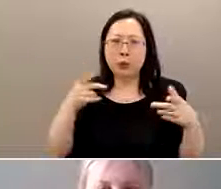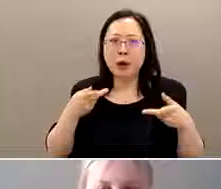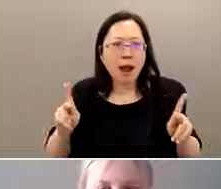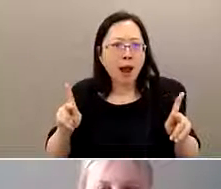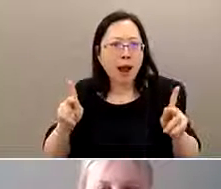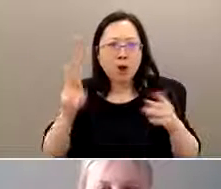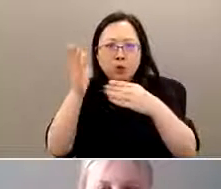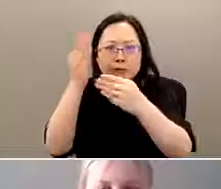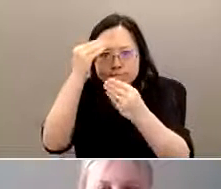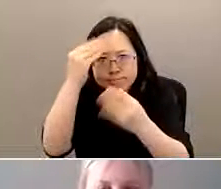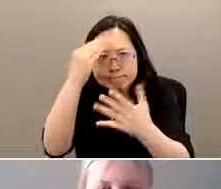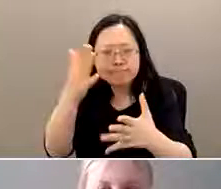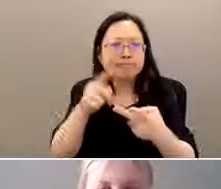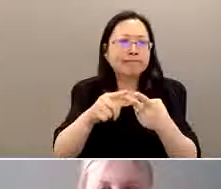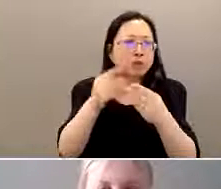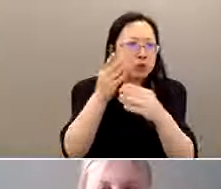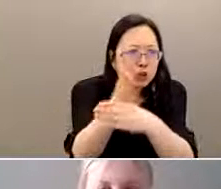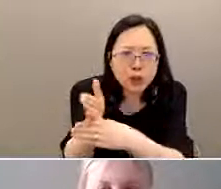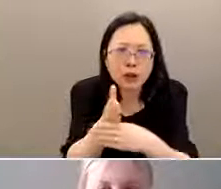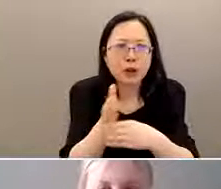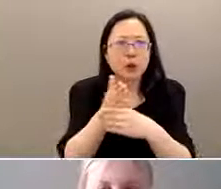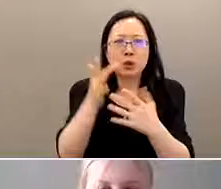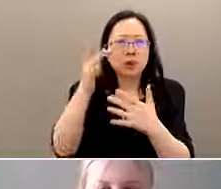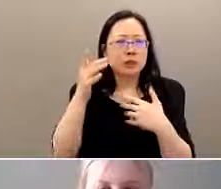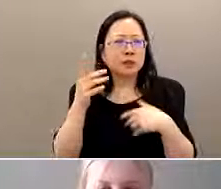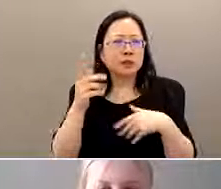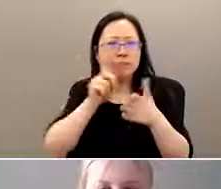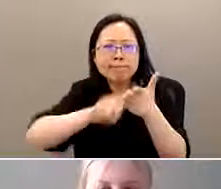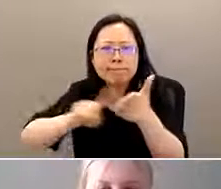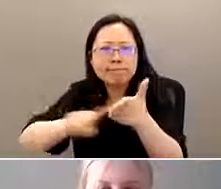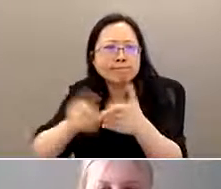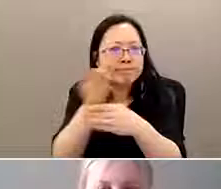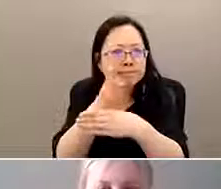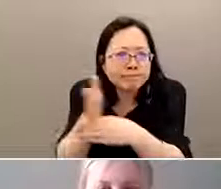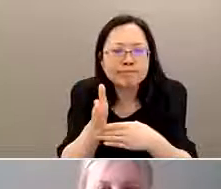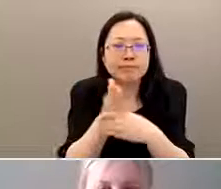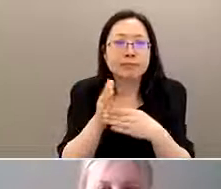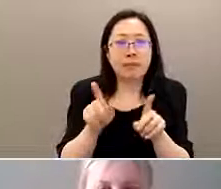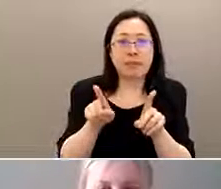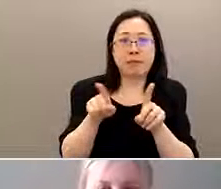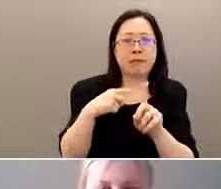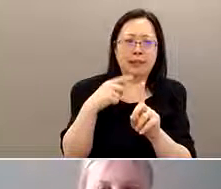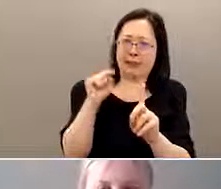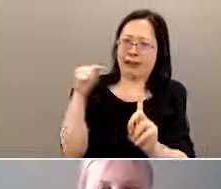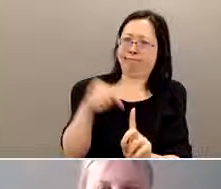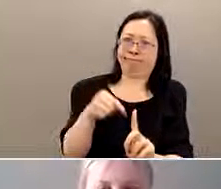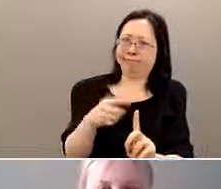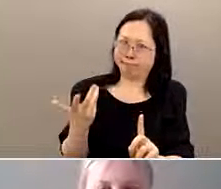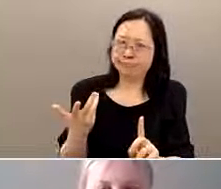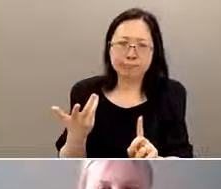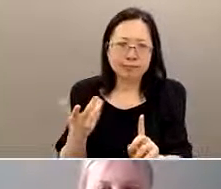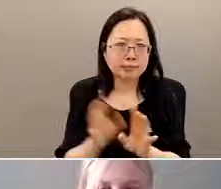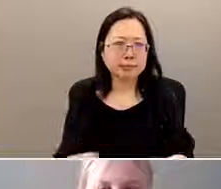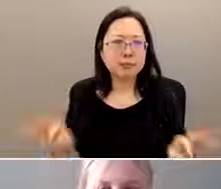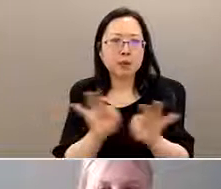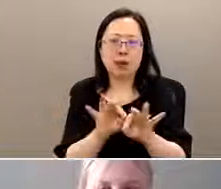that academic rigor, but also enables for the sharing that's taking place. And now, as